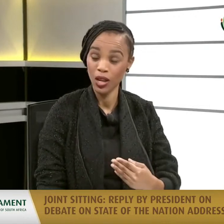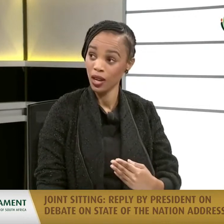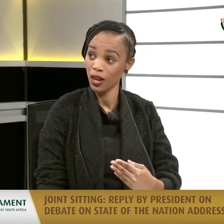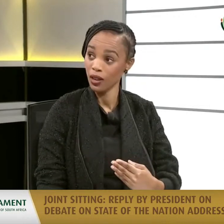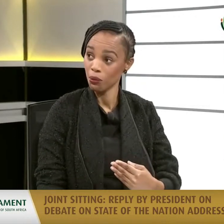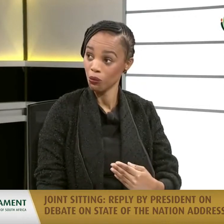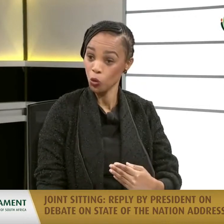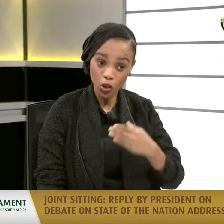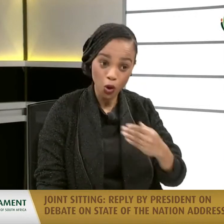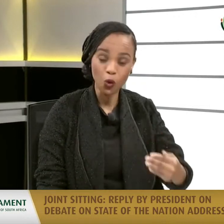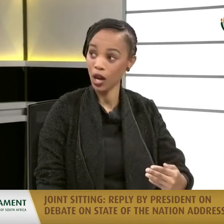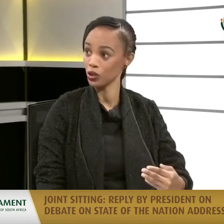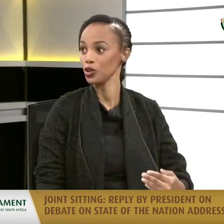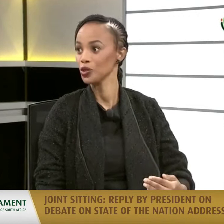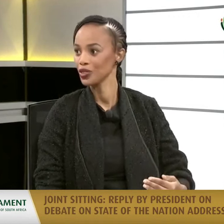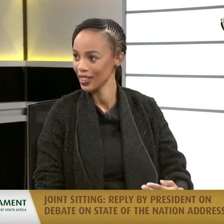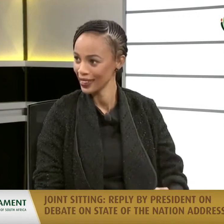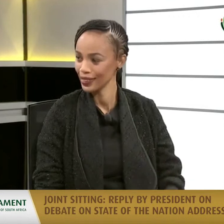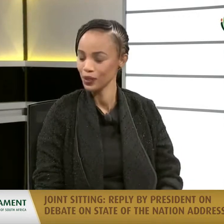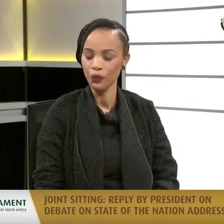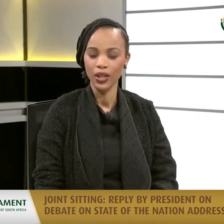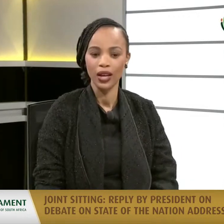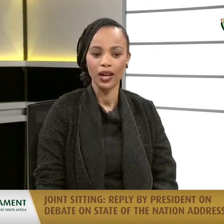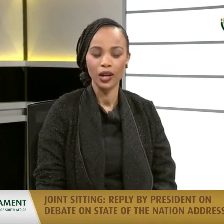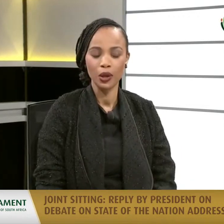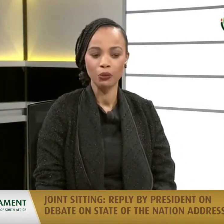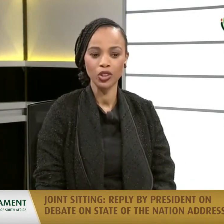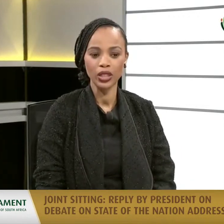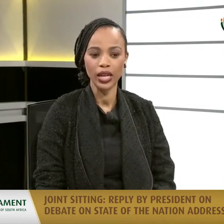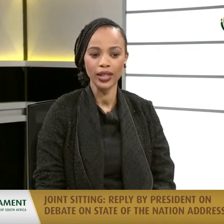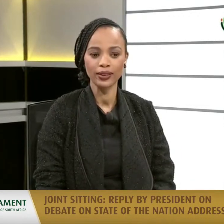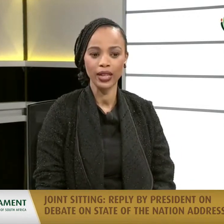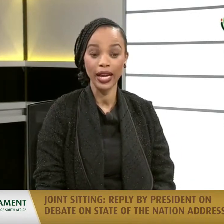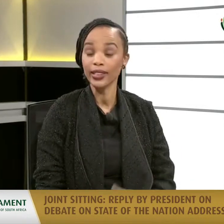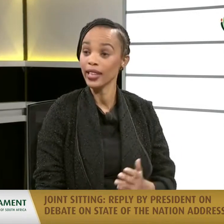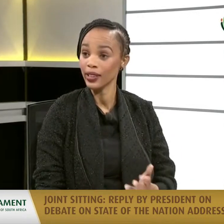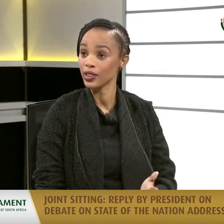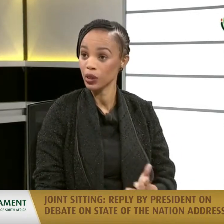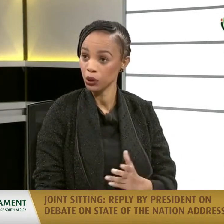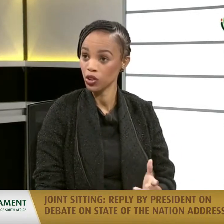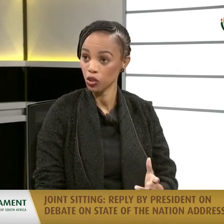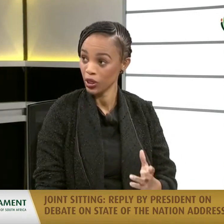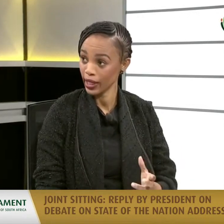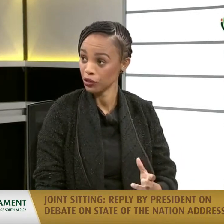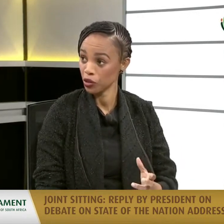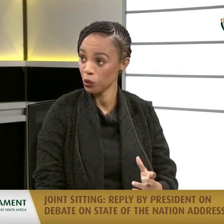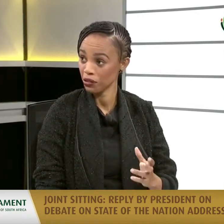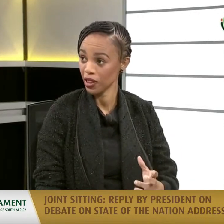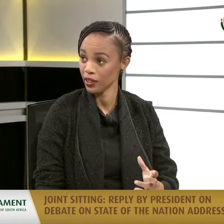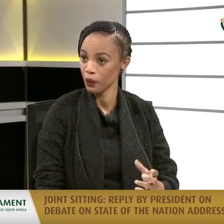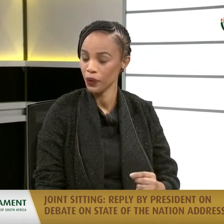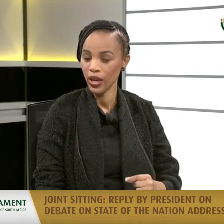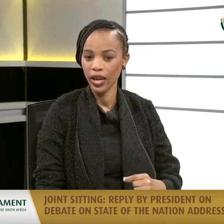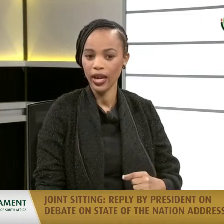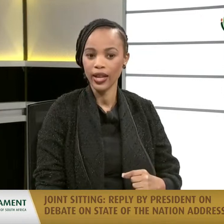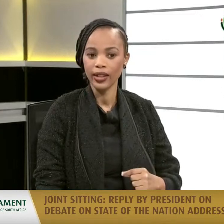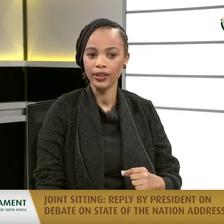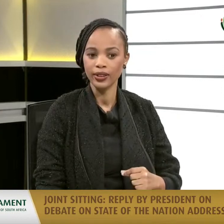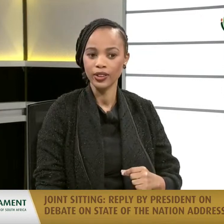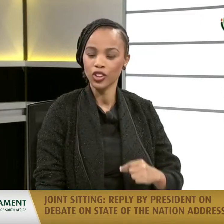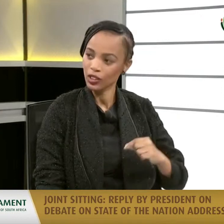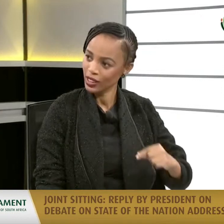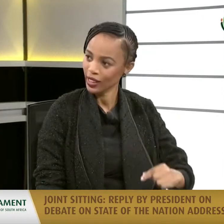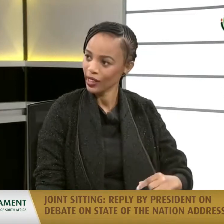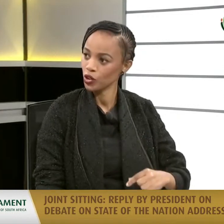now, who know how to use the land. She has had inherited a piece of land from her father,